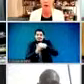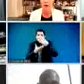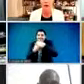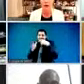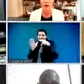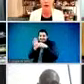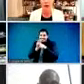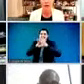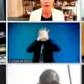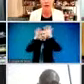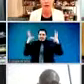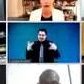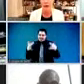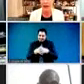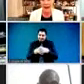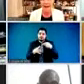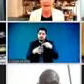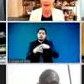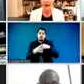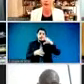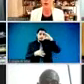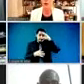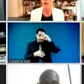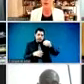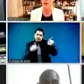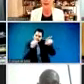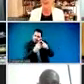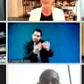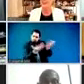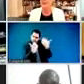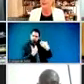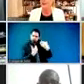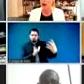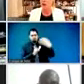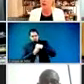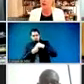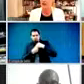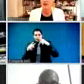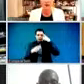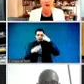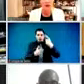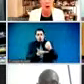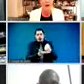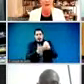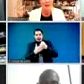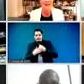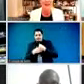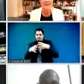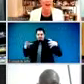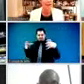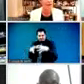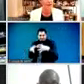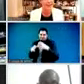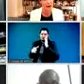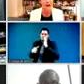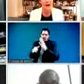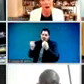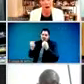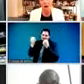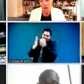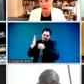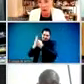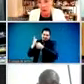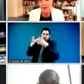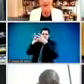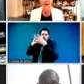that we're going to solve ourselves. And if you want us to do that, at least give us the power positions to do so. But since that is not happening either, well, we